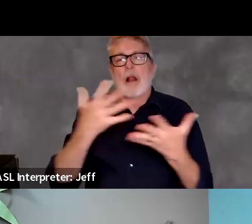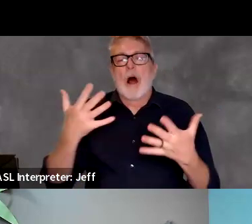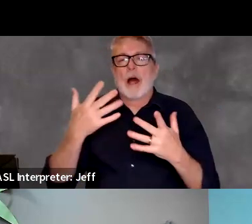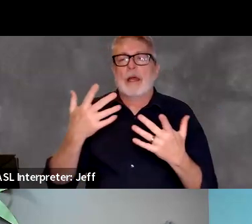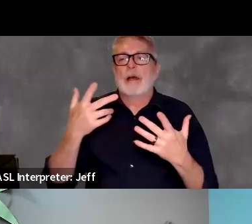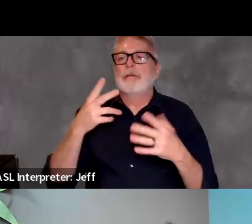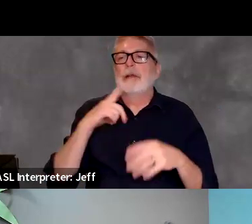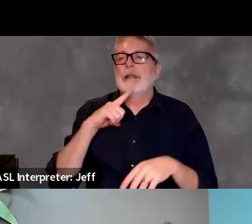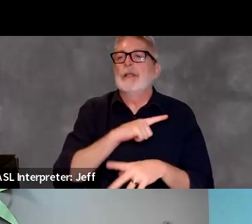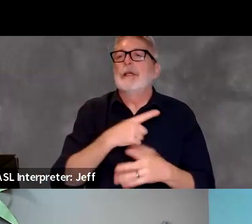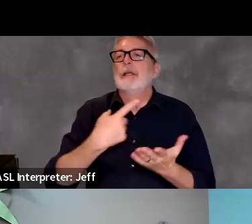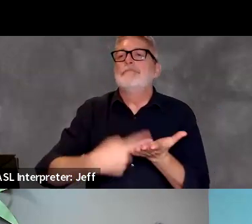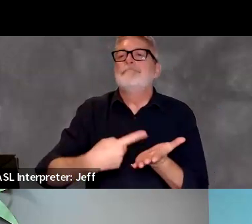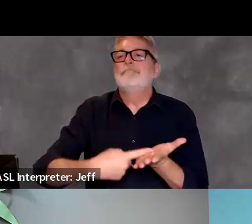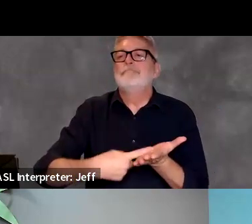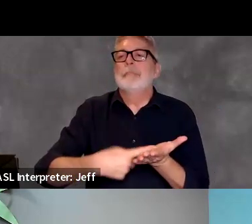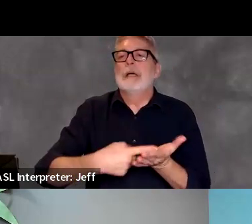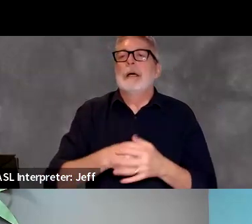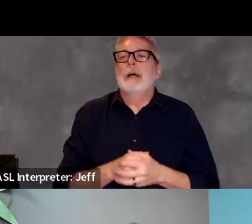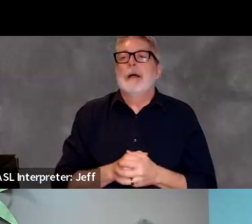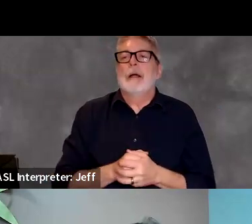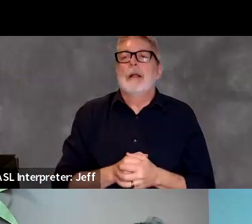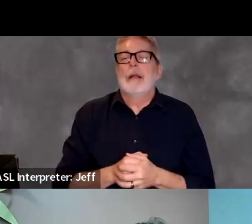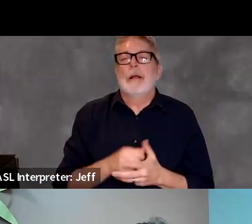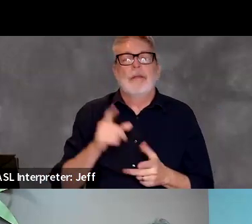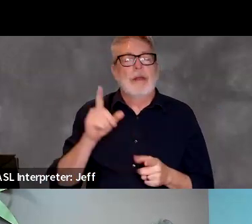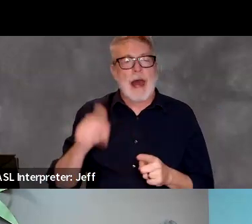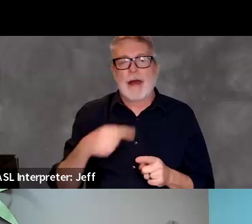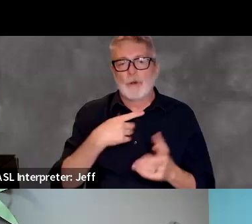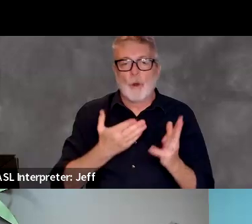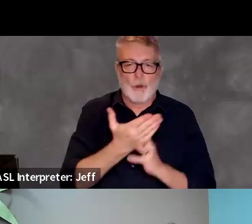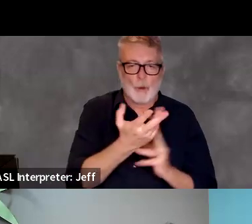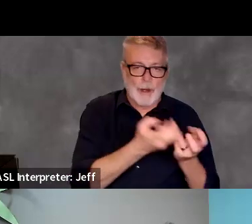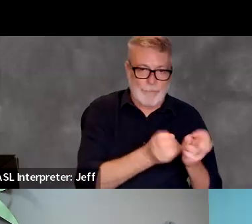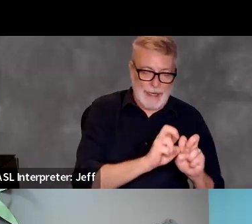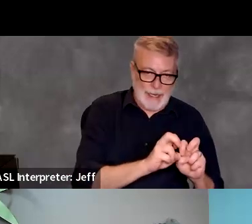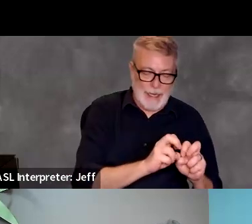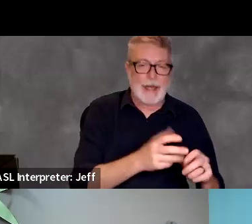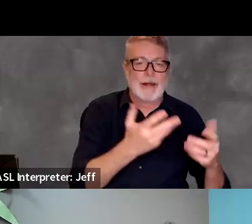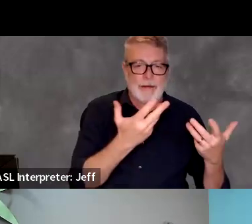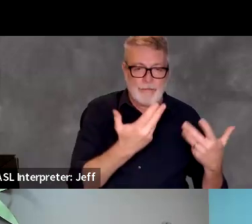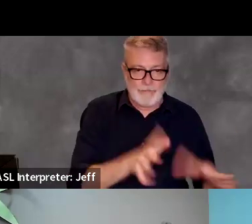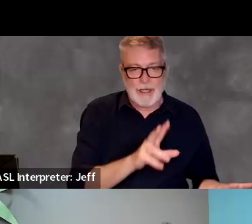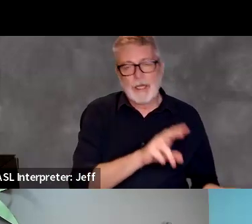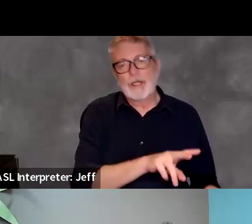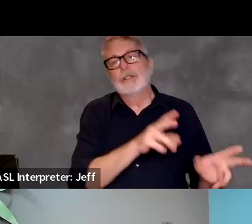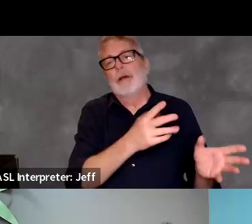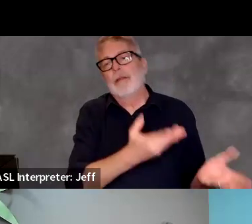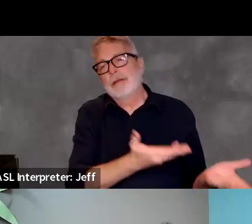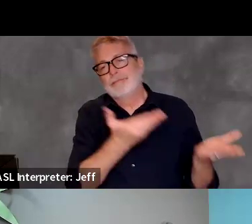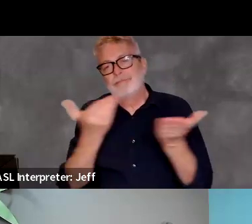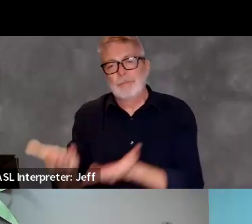to move bills over to the other chamber. So, they have to go through committee in one chamber and then go through it in the other one.